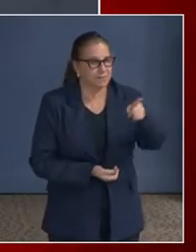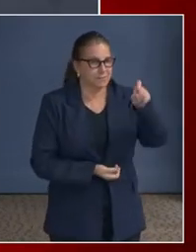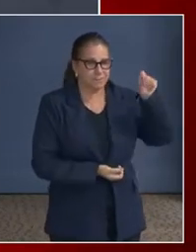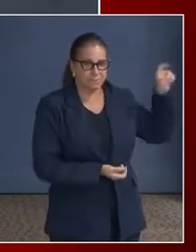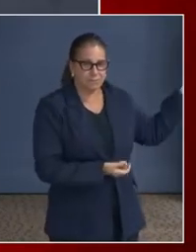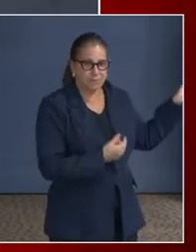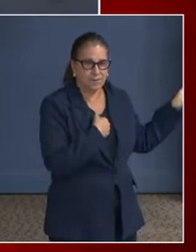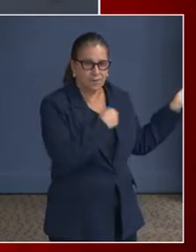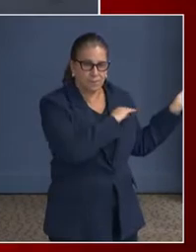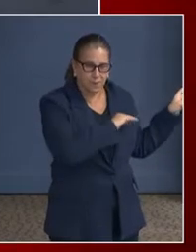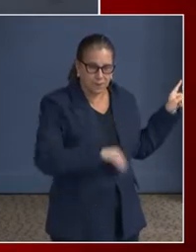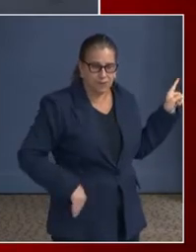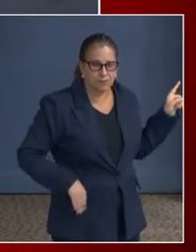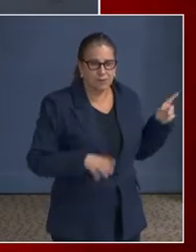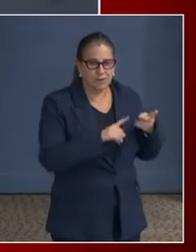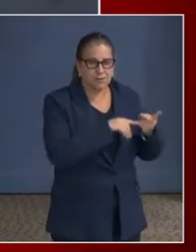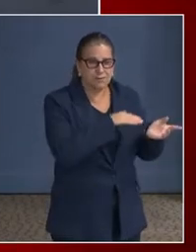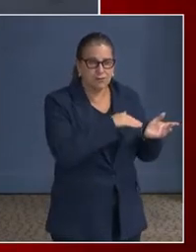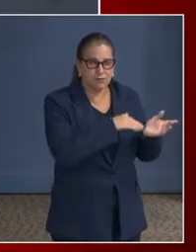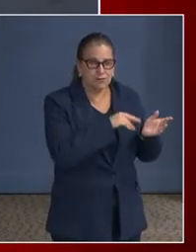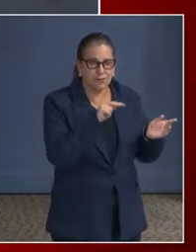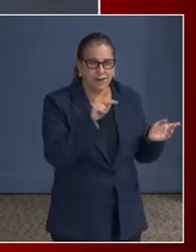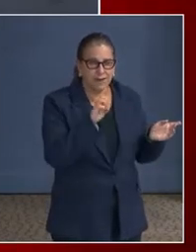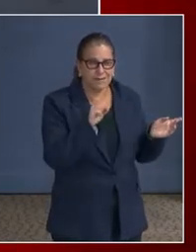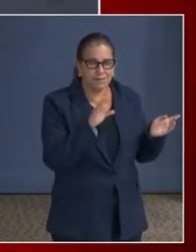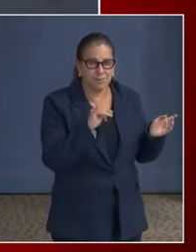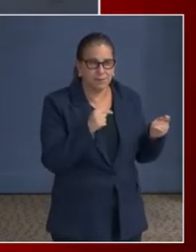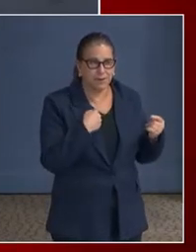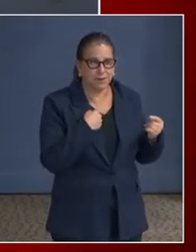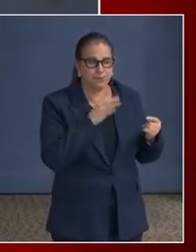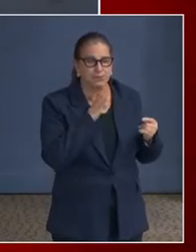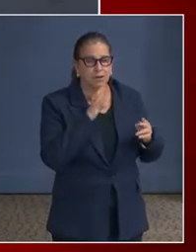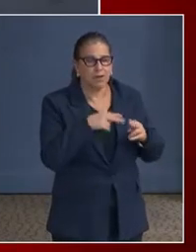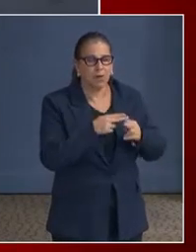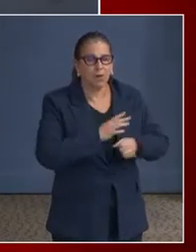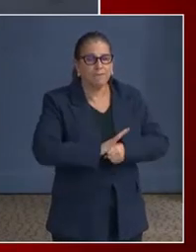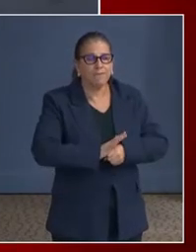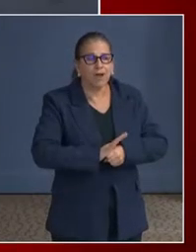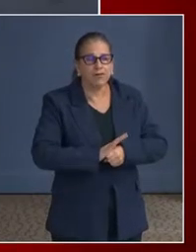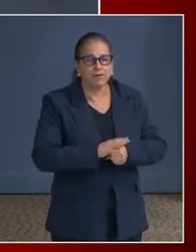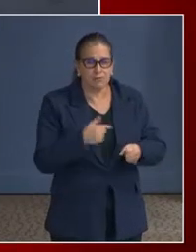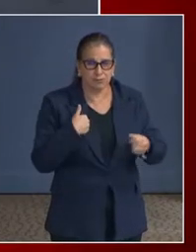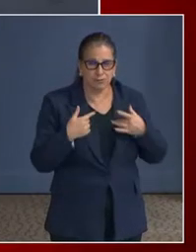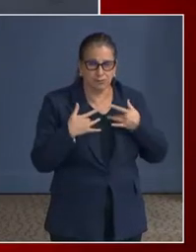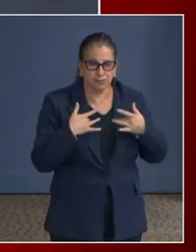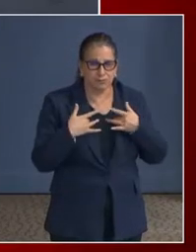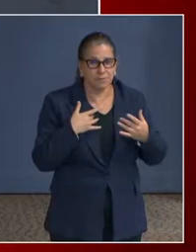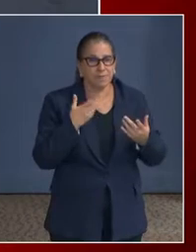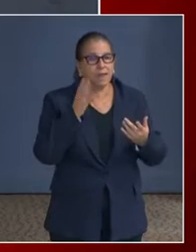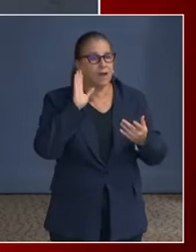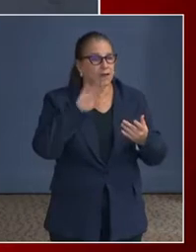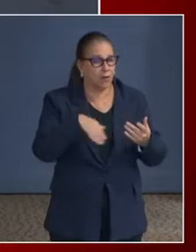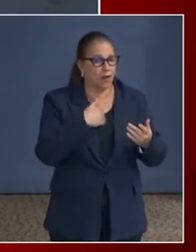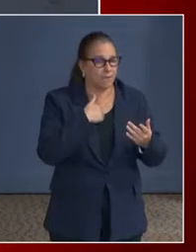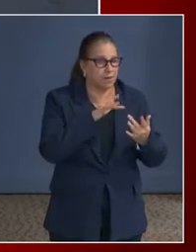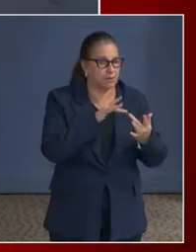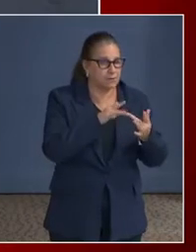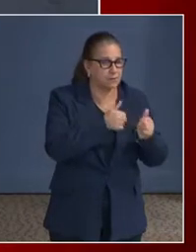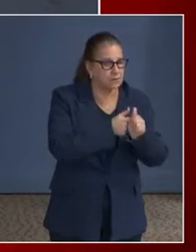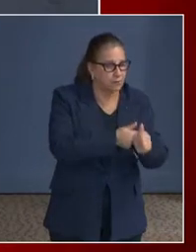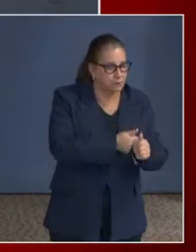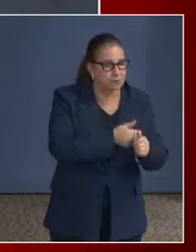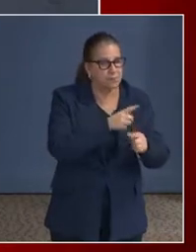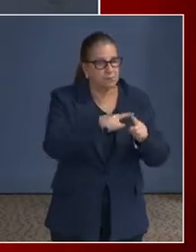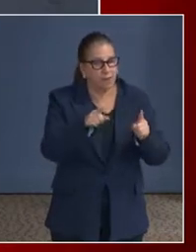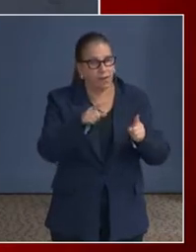homes? And Dr. Nesbitt, are you privy to the data that DC Water is collecting on COVID for Howard University